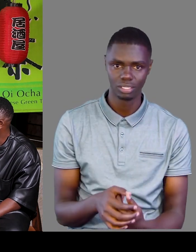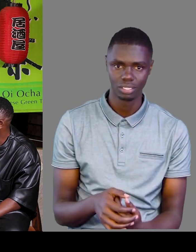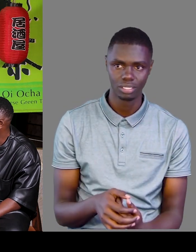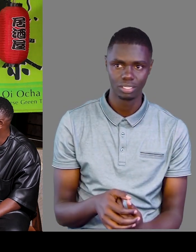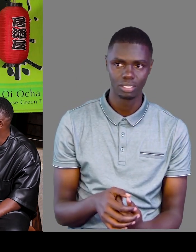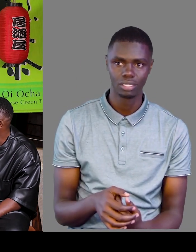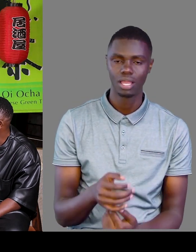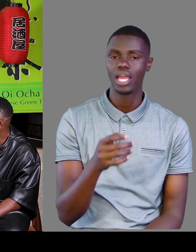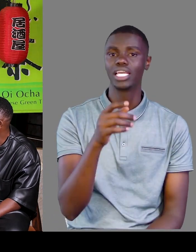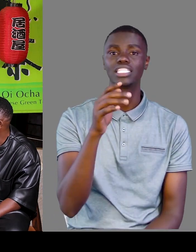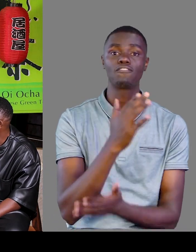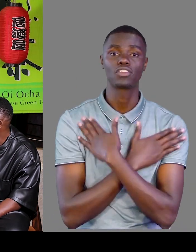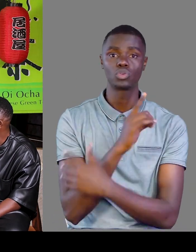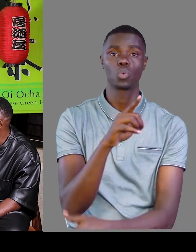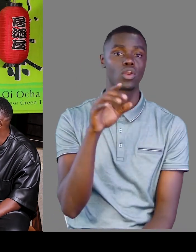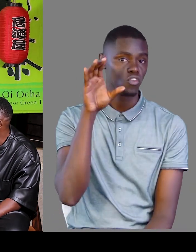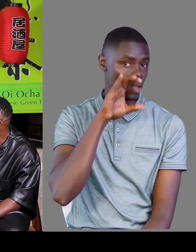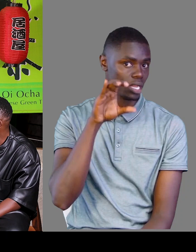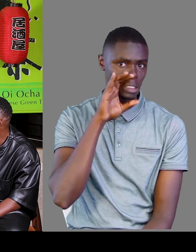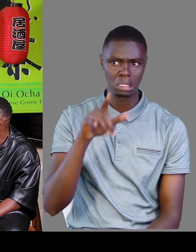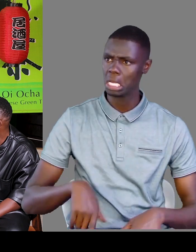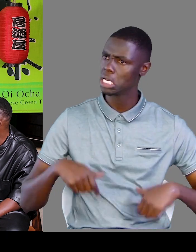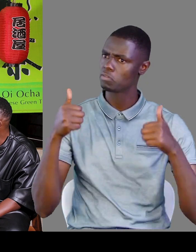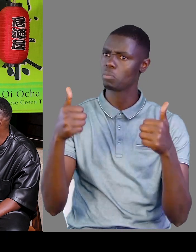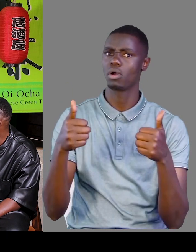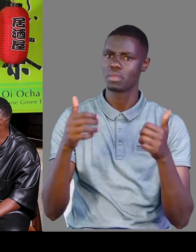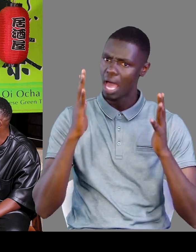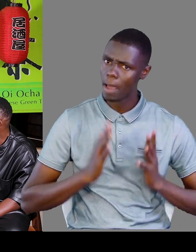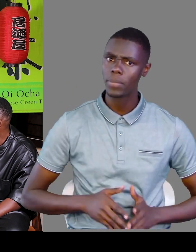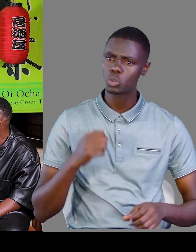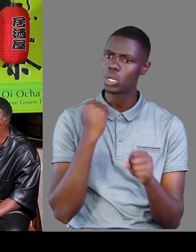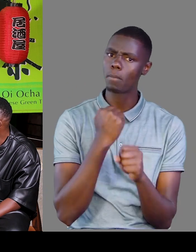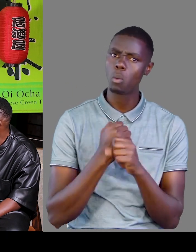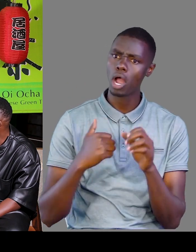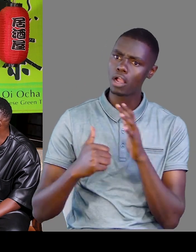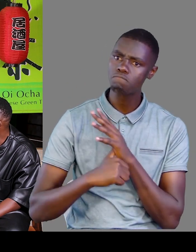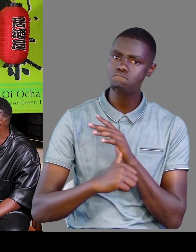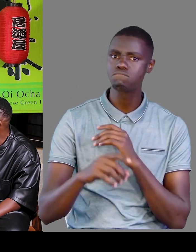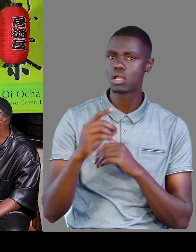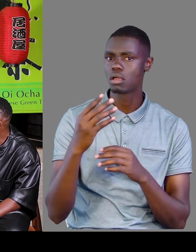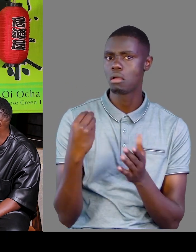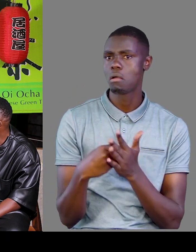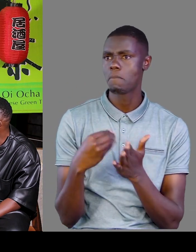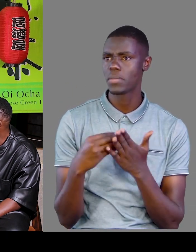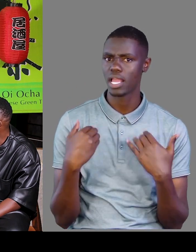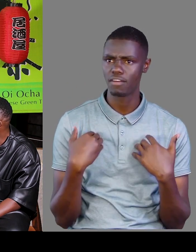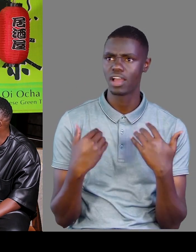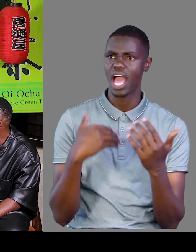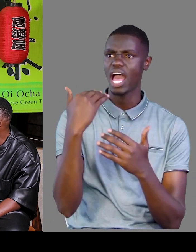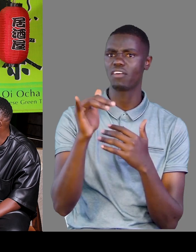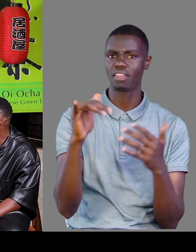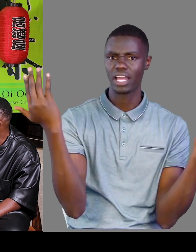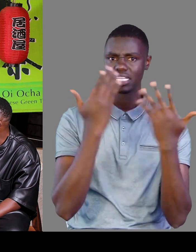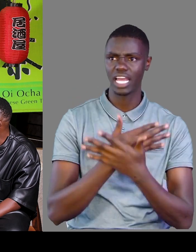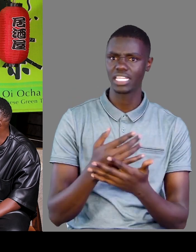He's a friend to one of my cousins. Ameishi poa. Jamaa amejituma kwa na pesa yake sahi. They said something after that